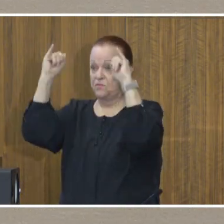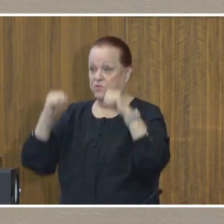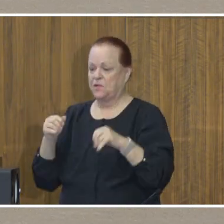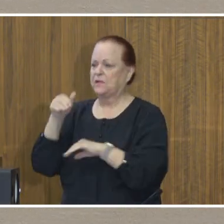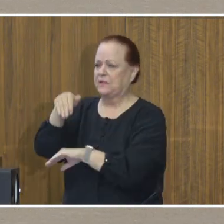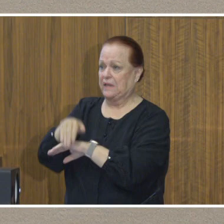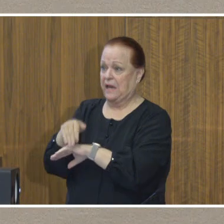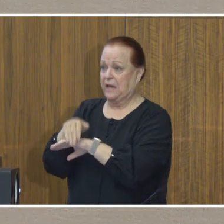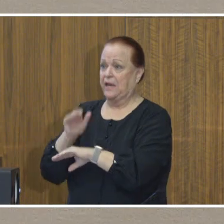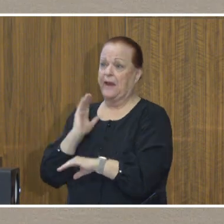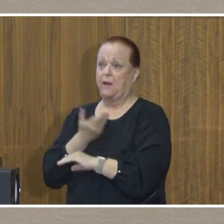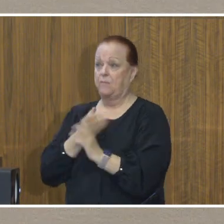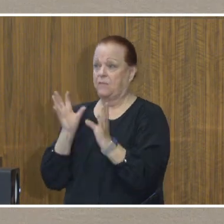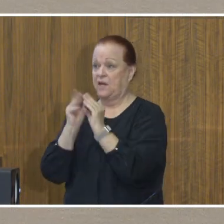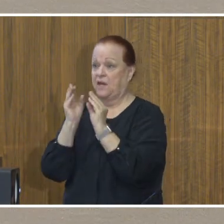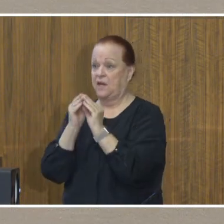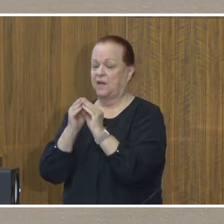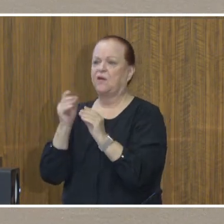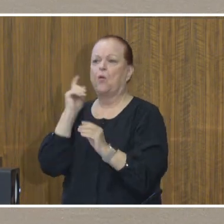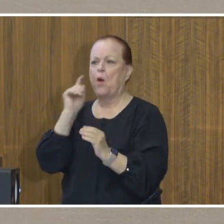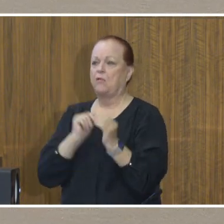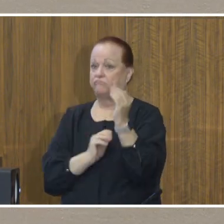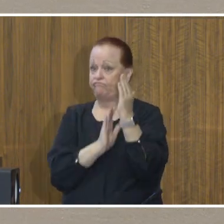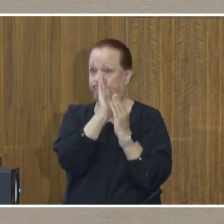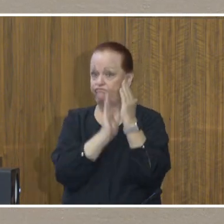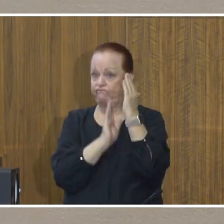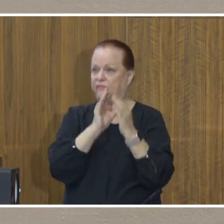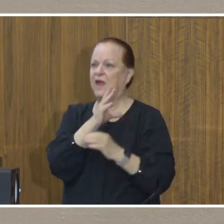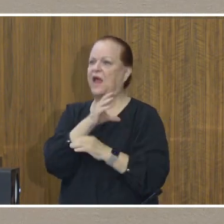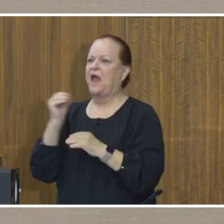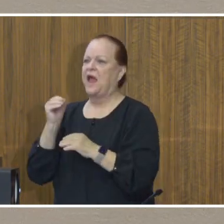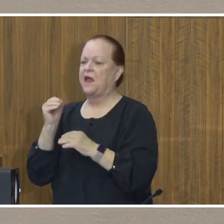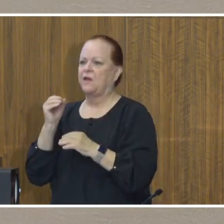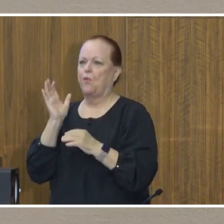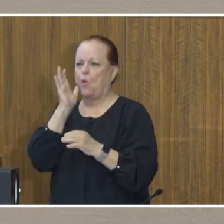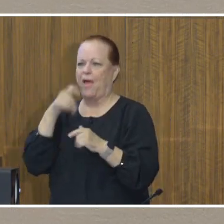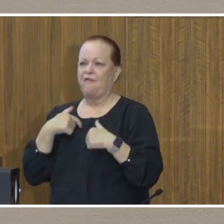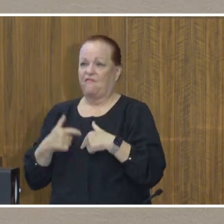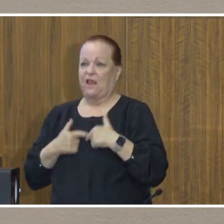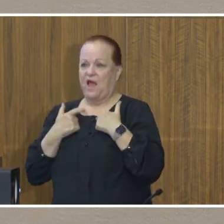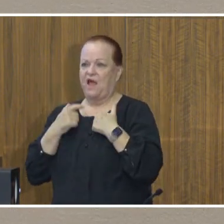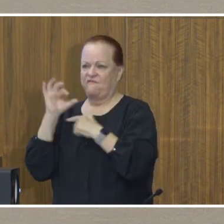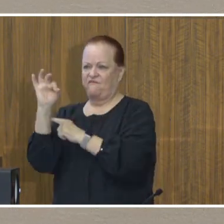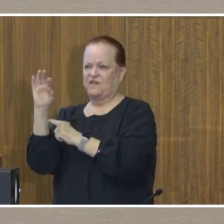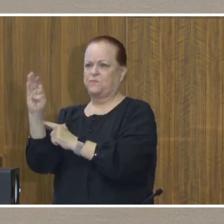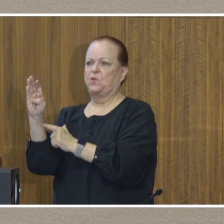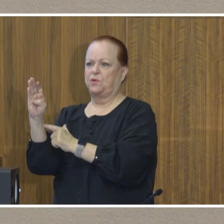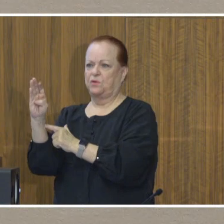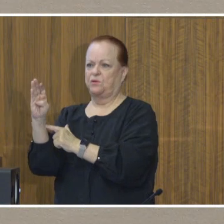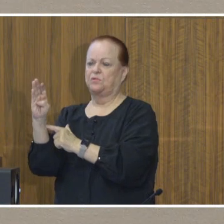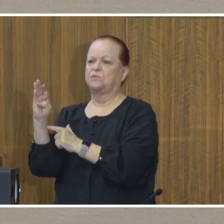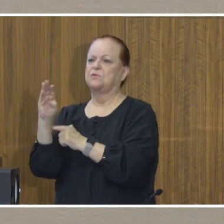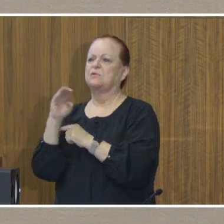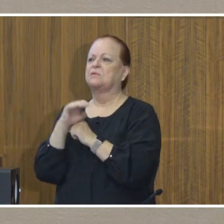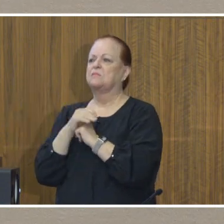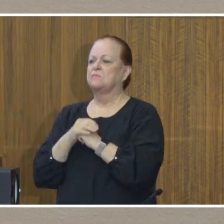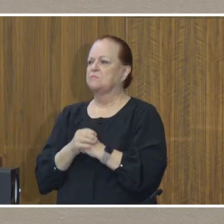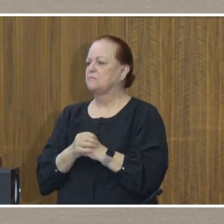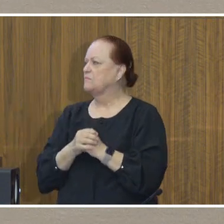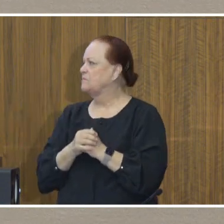town hall will be both in person and streaming live virtually, as well as